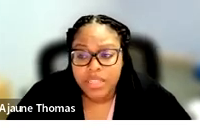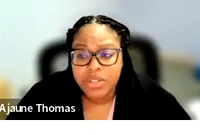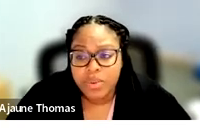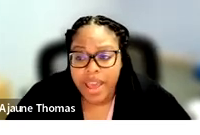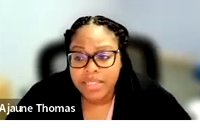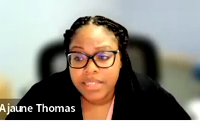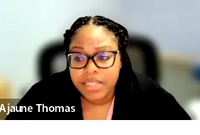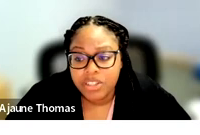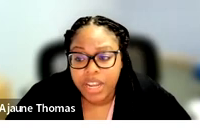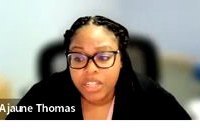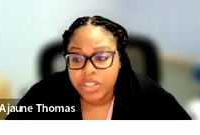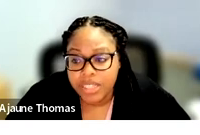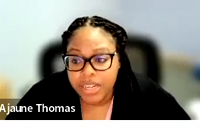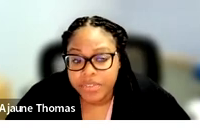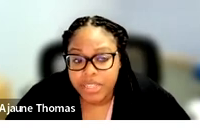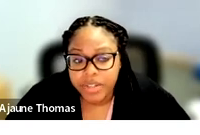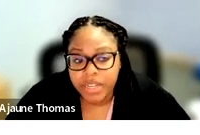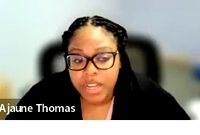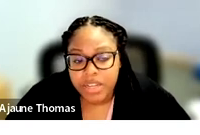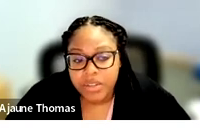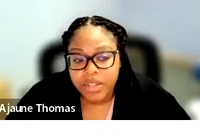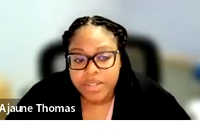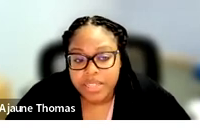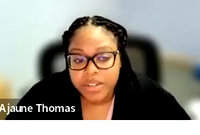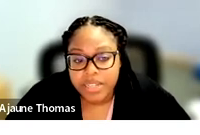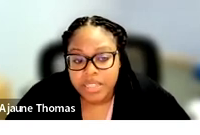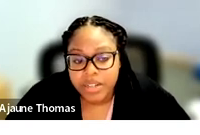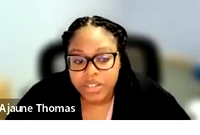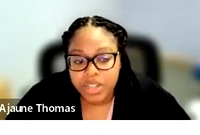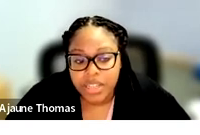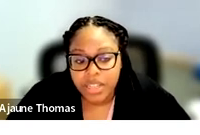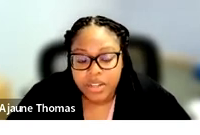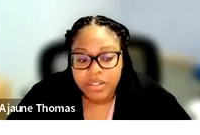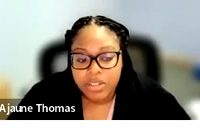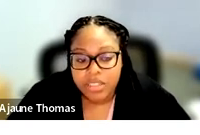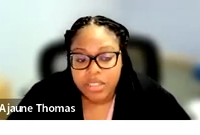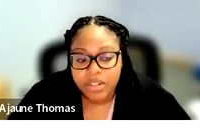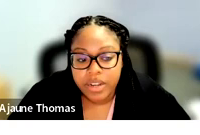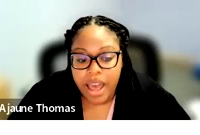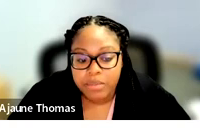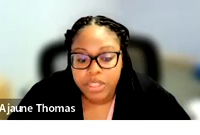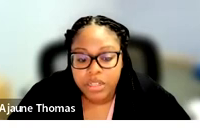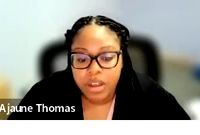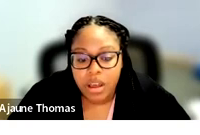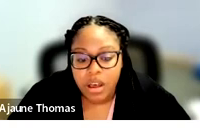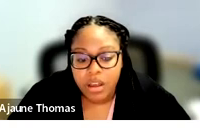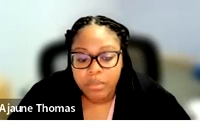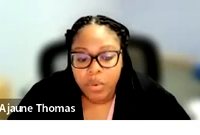different ways to access and change the settings for Siri. So there is Siri in search, and then there is just the Siri